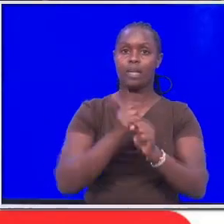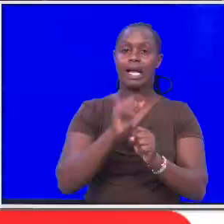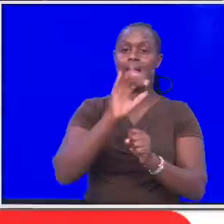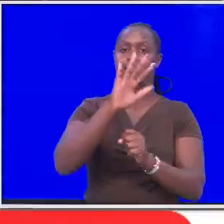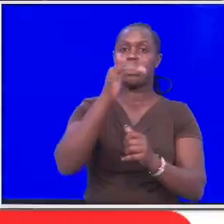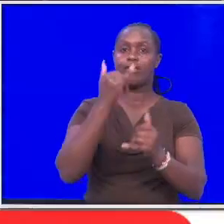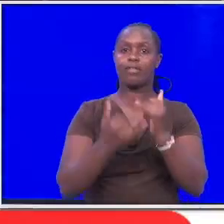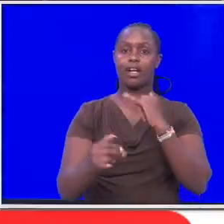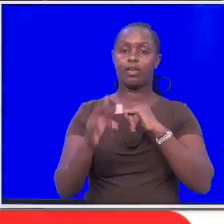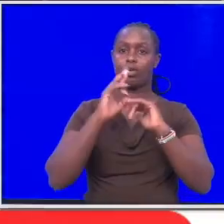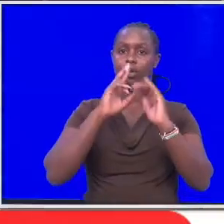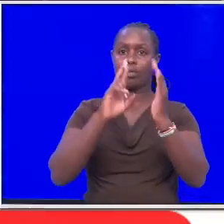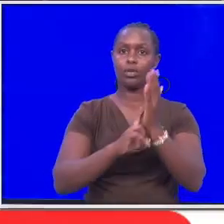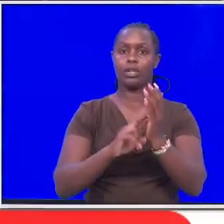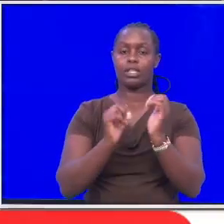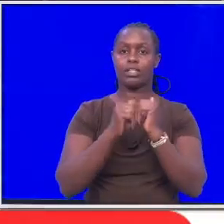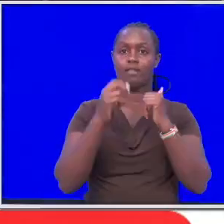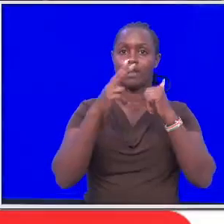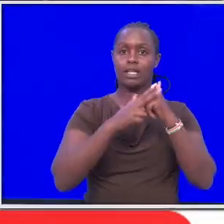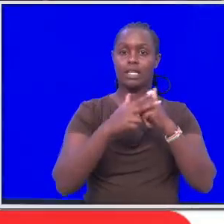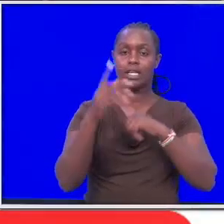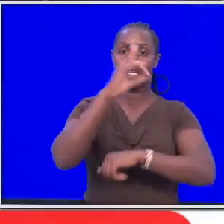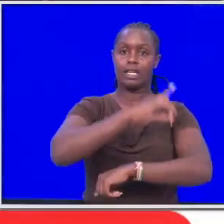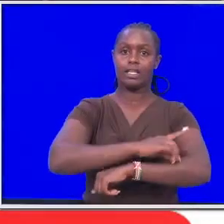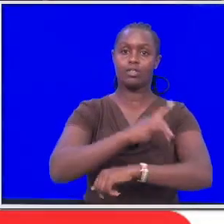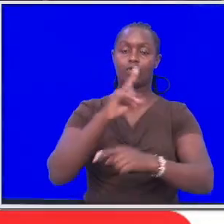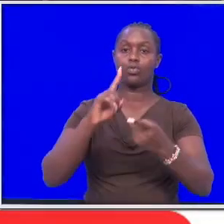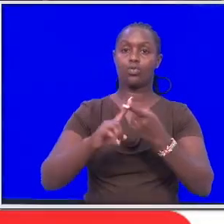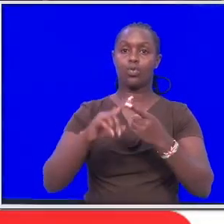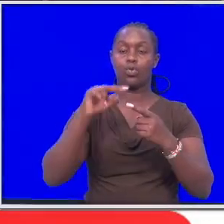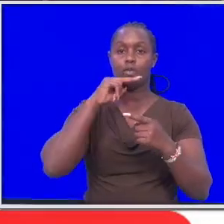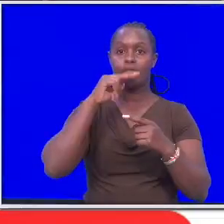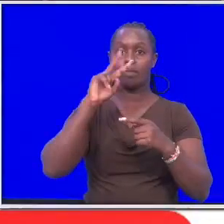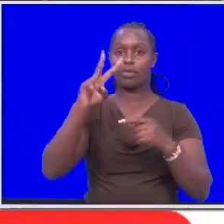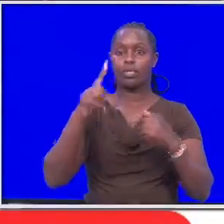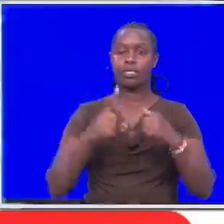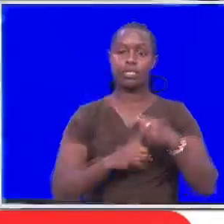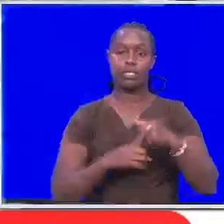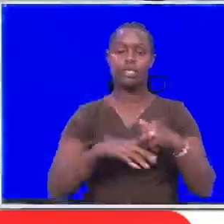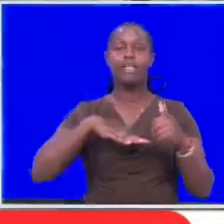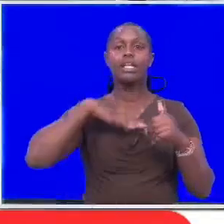report, 17 days to the November 26th deadline.